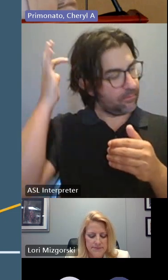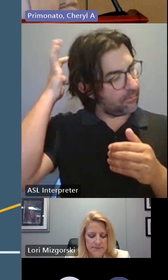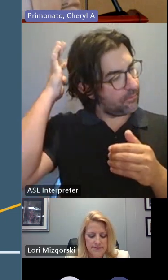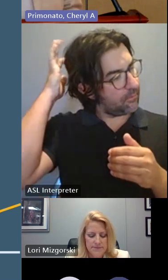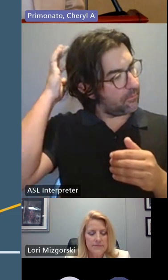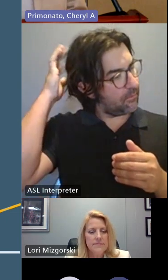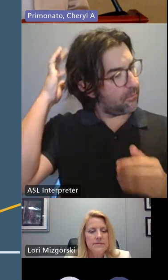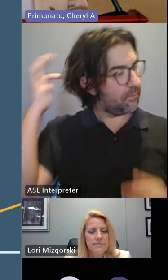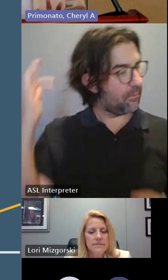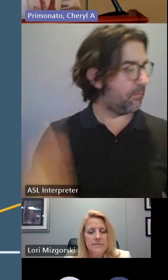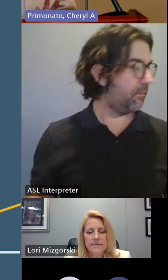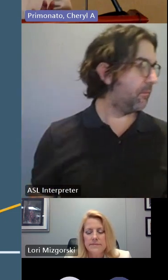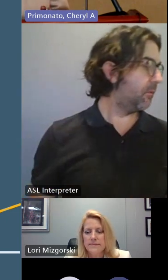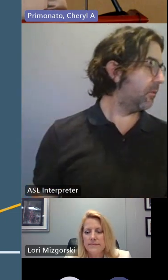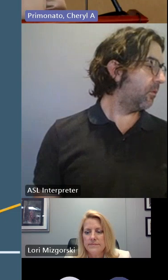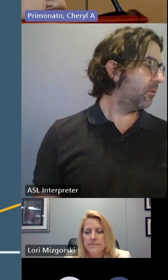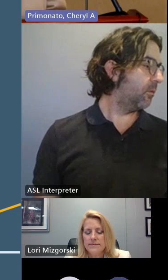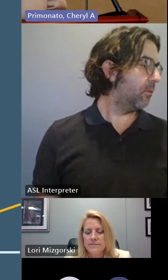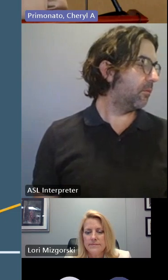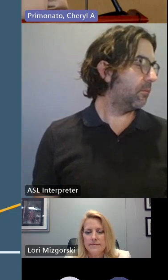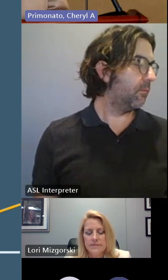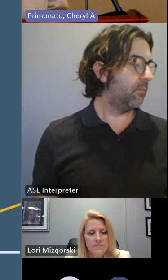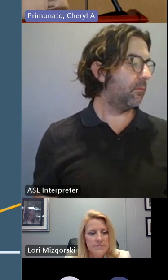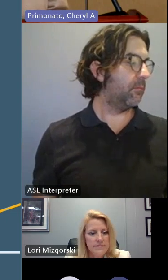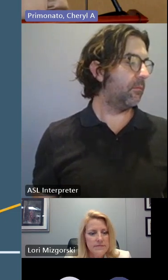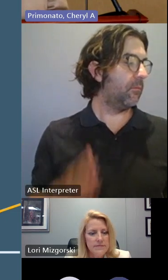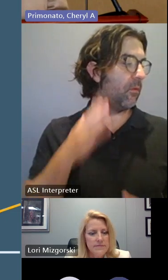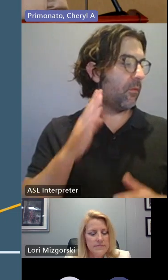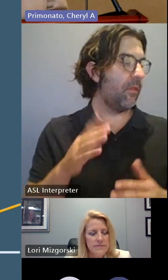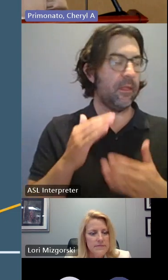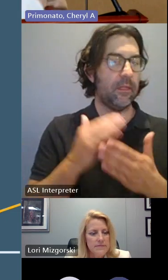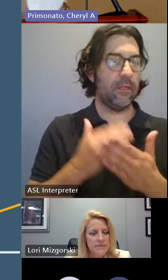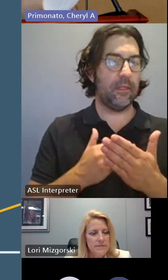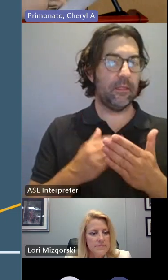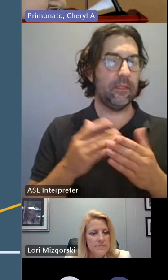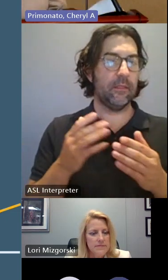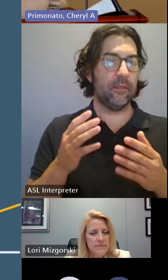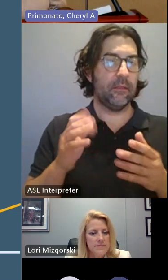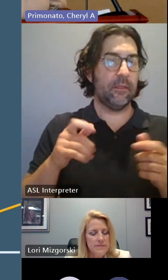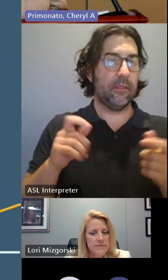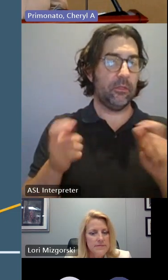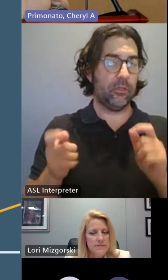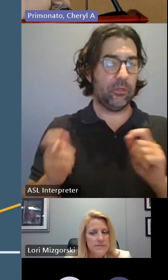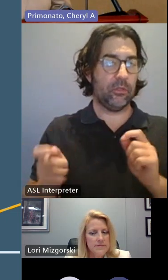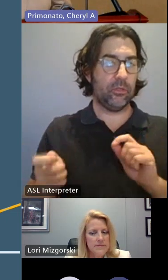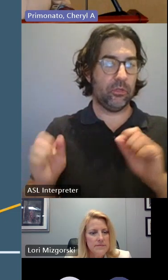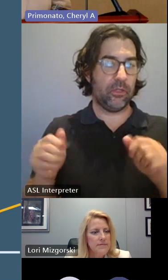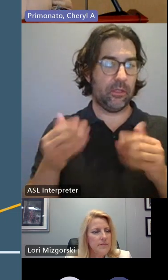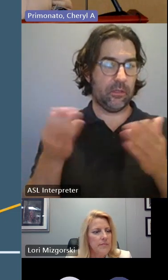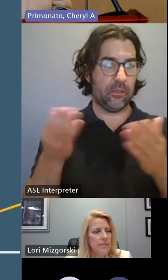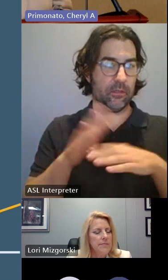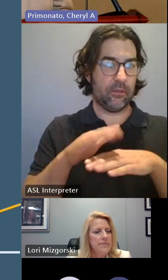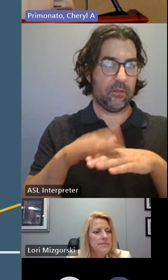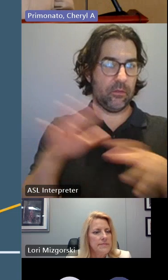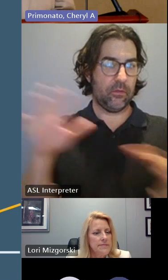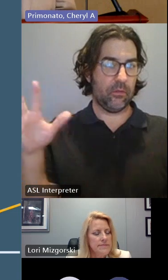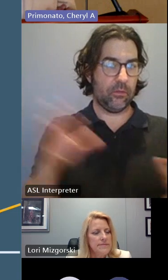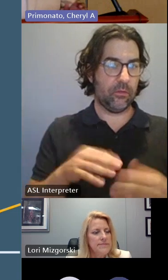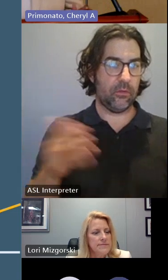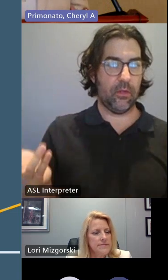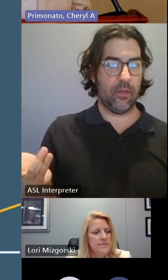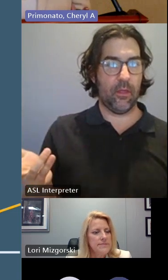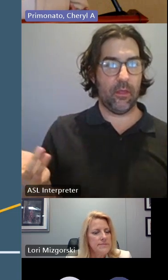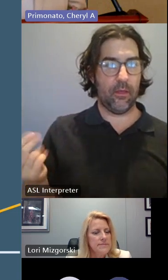to advertise. But please note that this list is subject to schedule changes. I have a total of